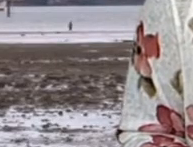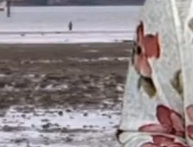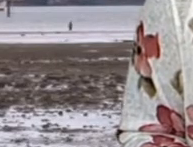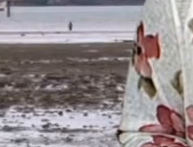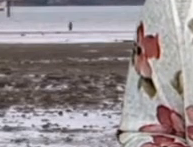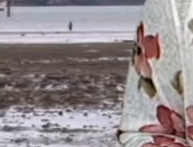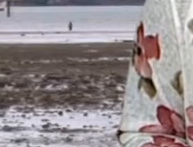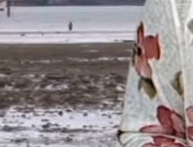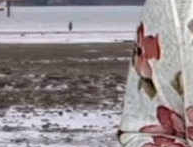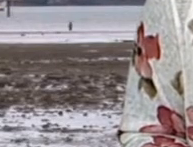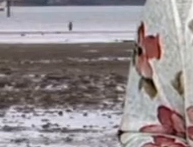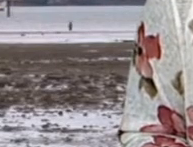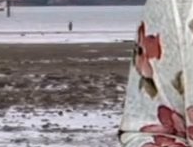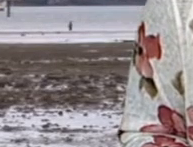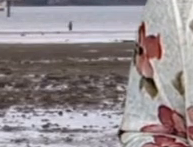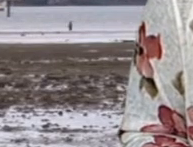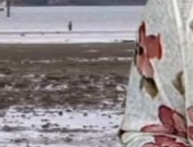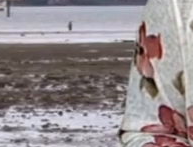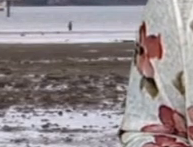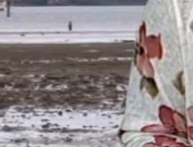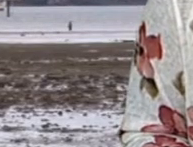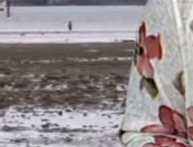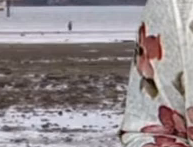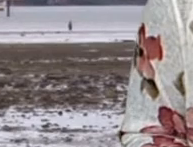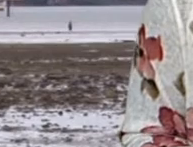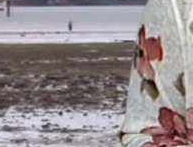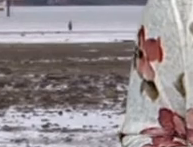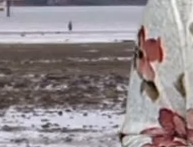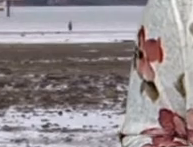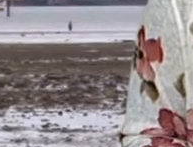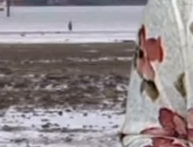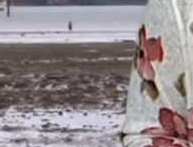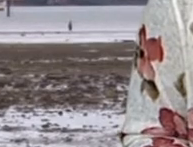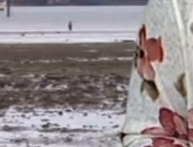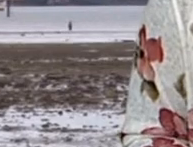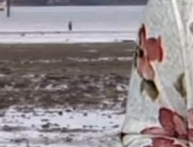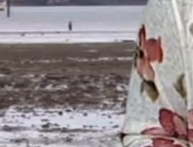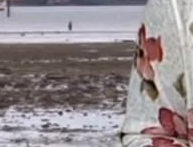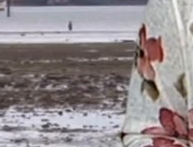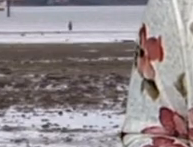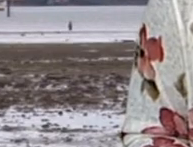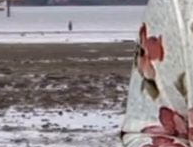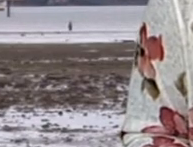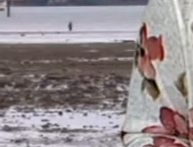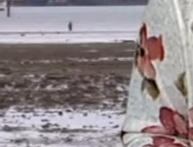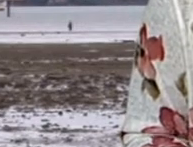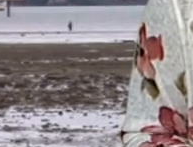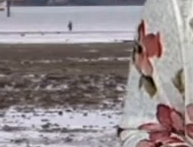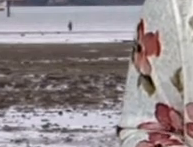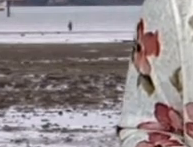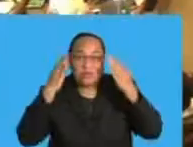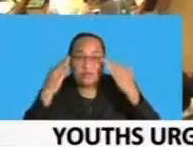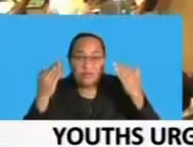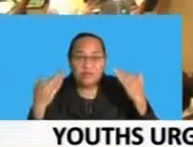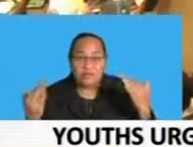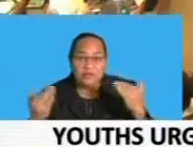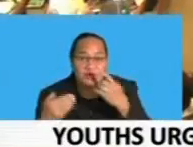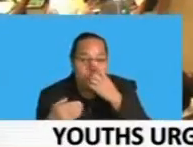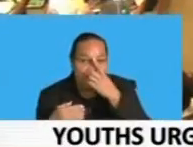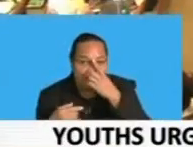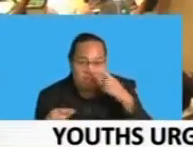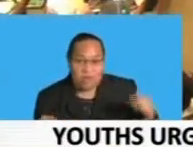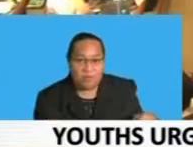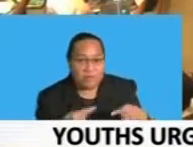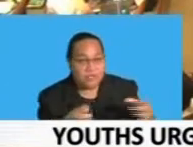women are urged to refrain from engaging in activities that will encourage racial and gender discrimination. The comment was made